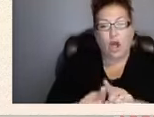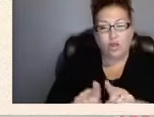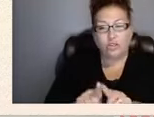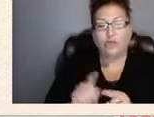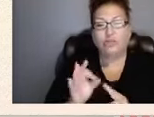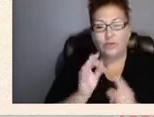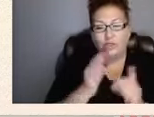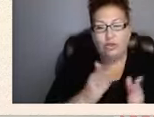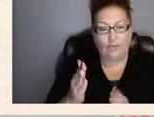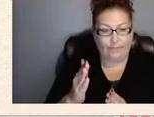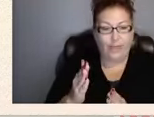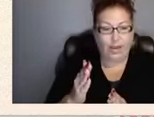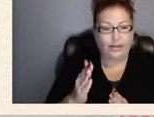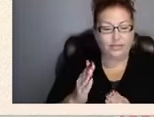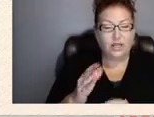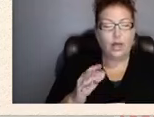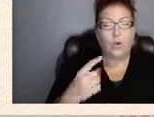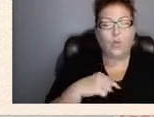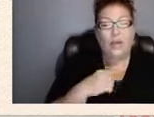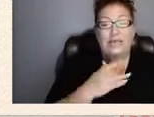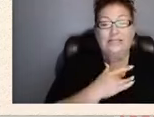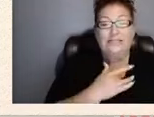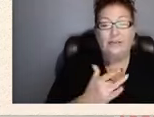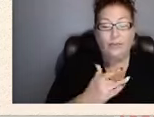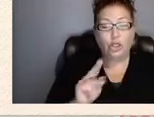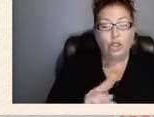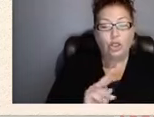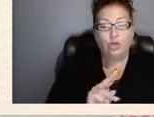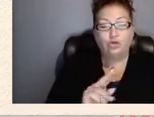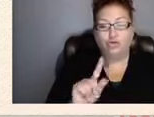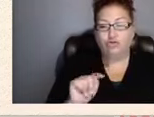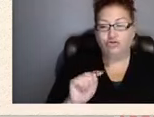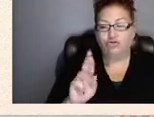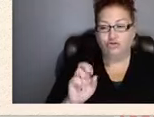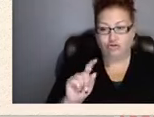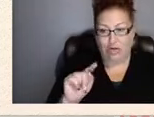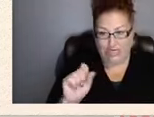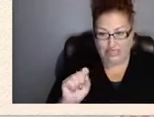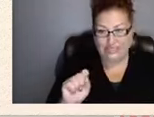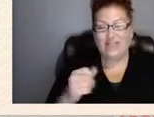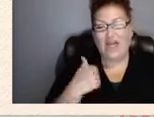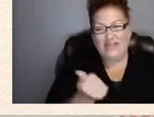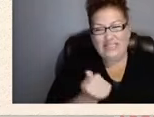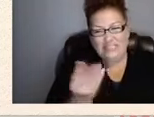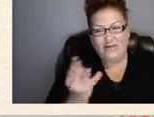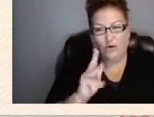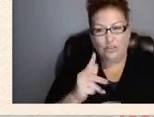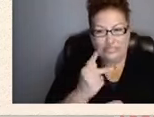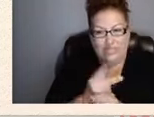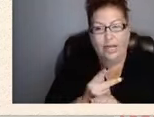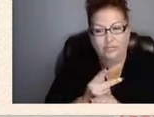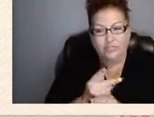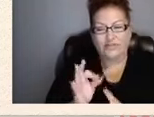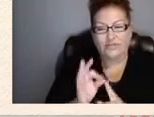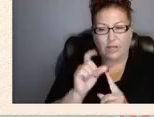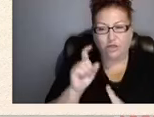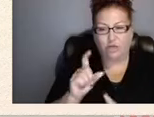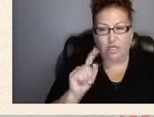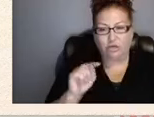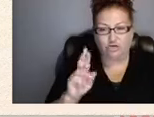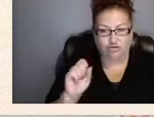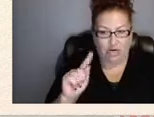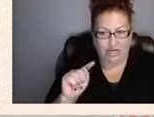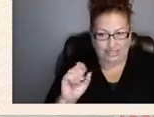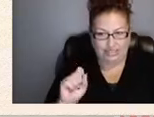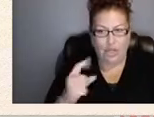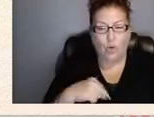we typically use trusts. And there are several types of special needs trusts that we use for planning